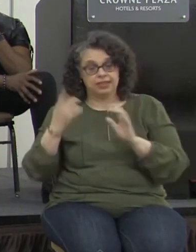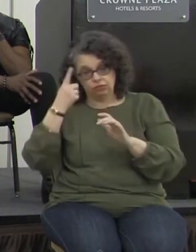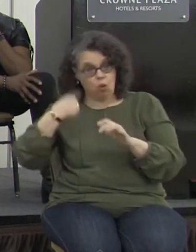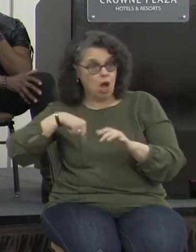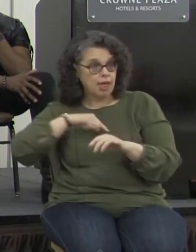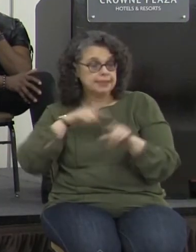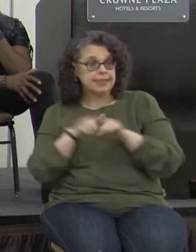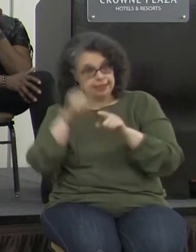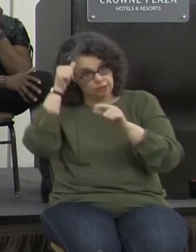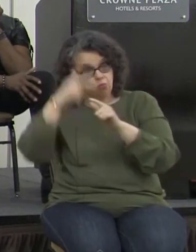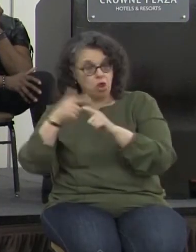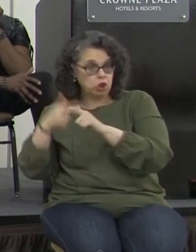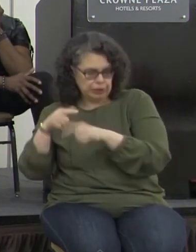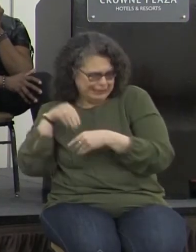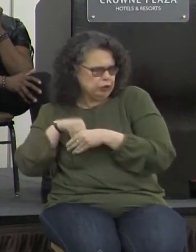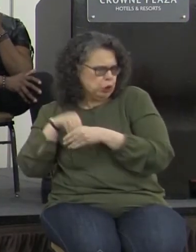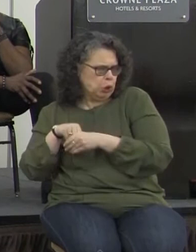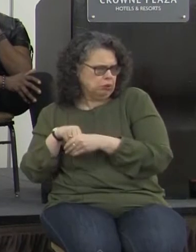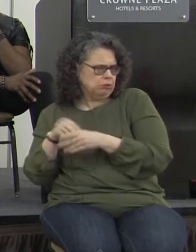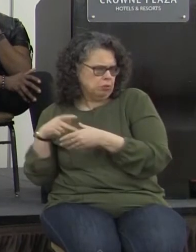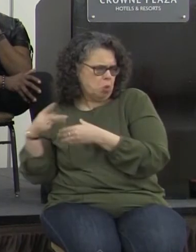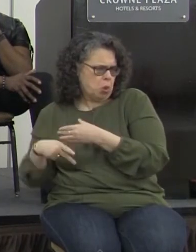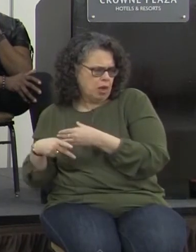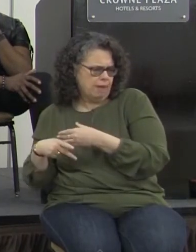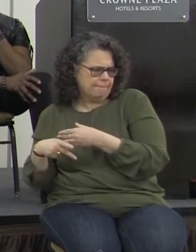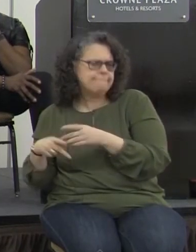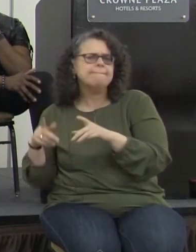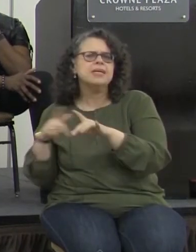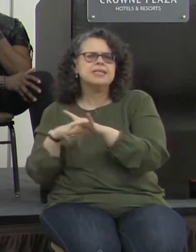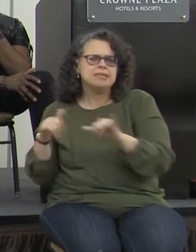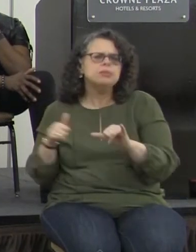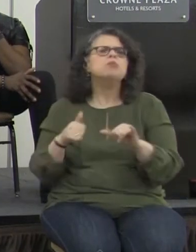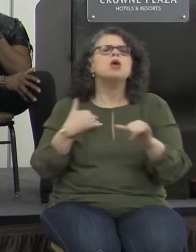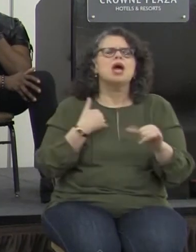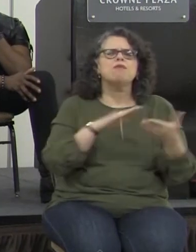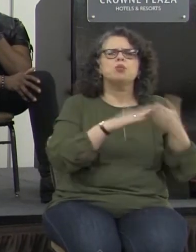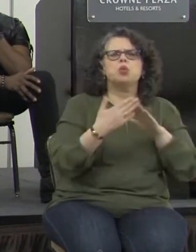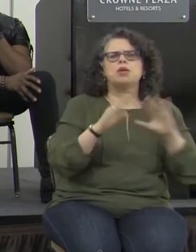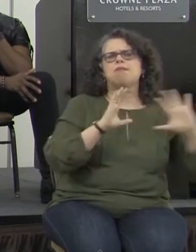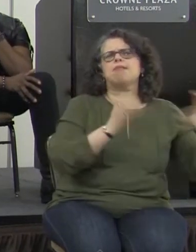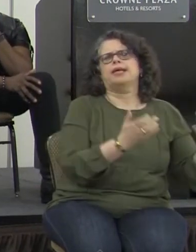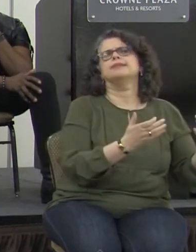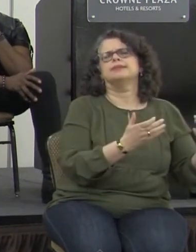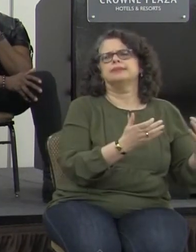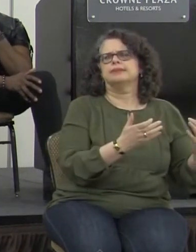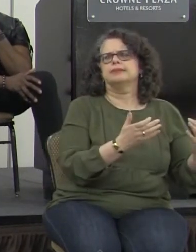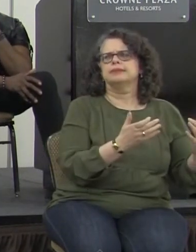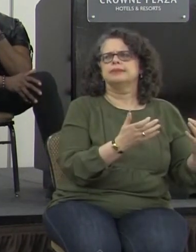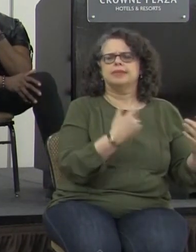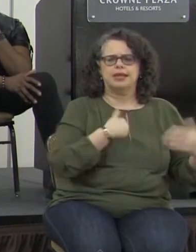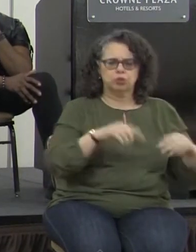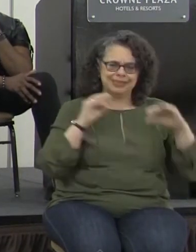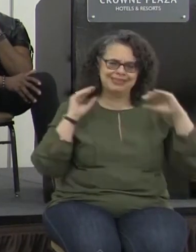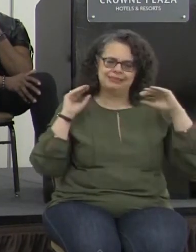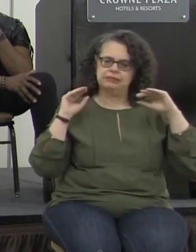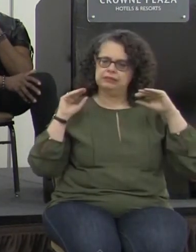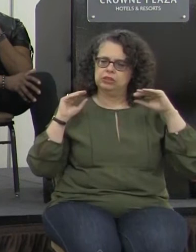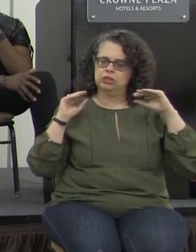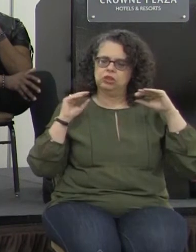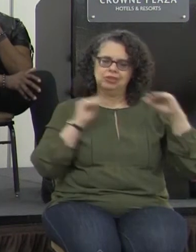brothers, internal classes, but there are also community classes as we instruct and teach